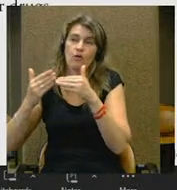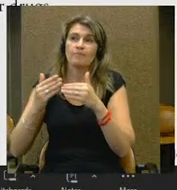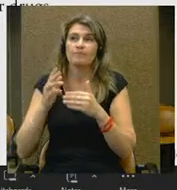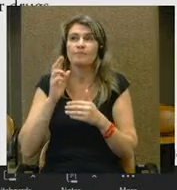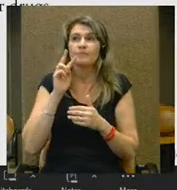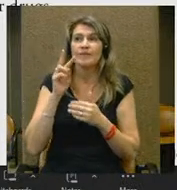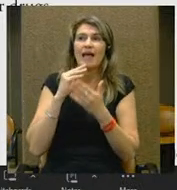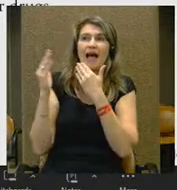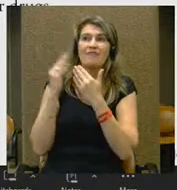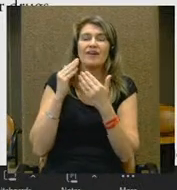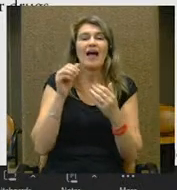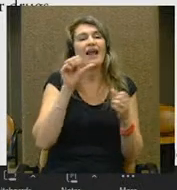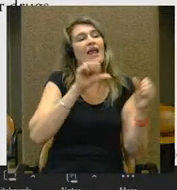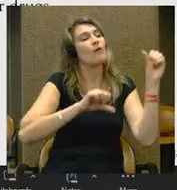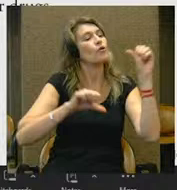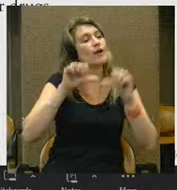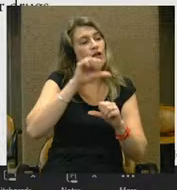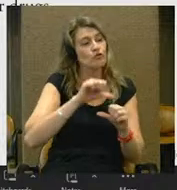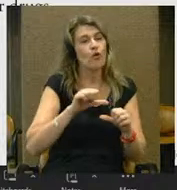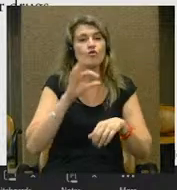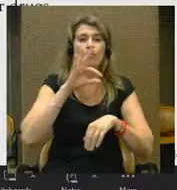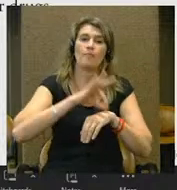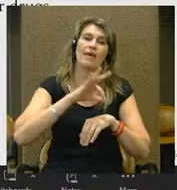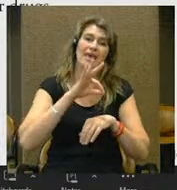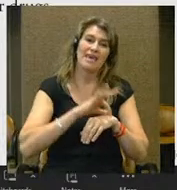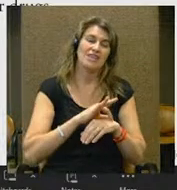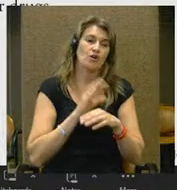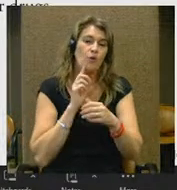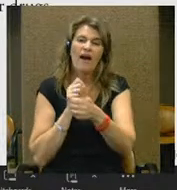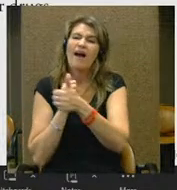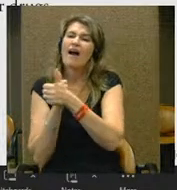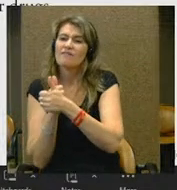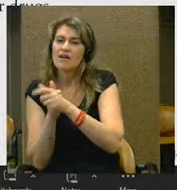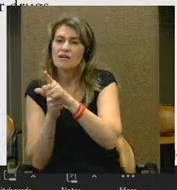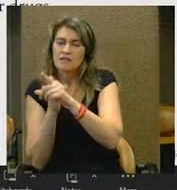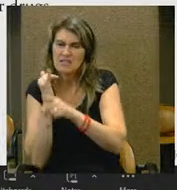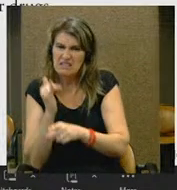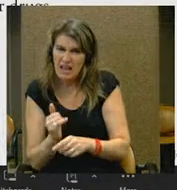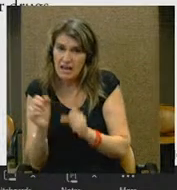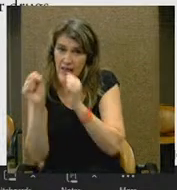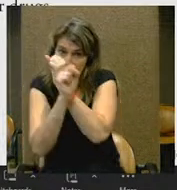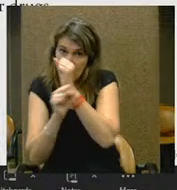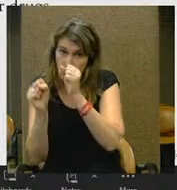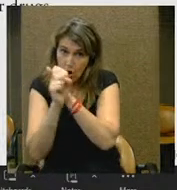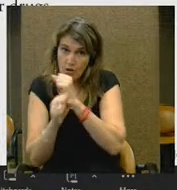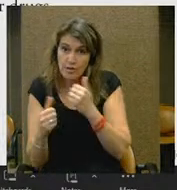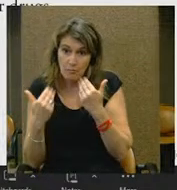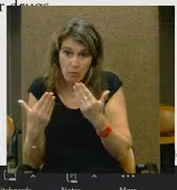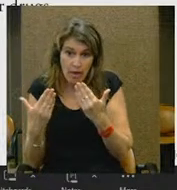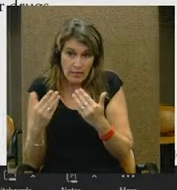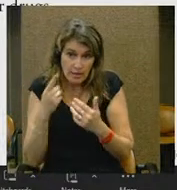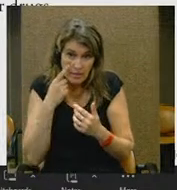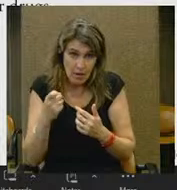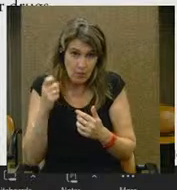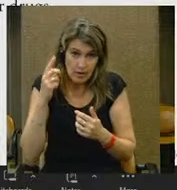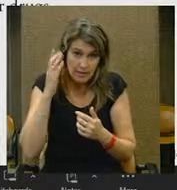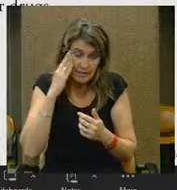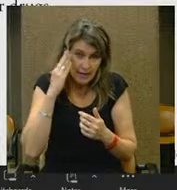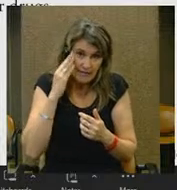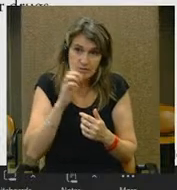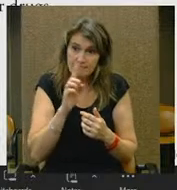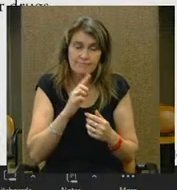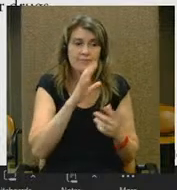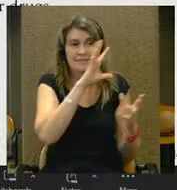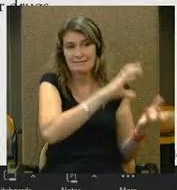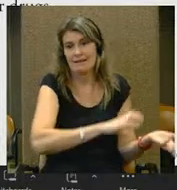medical examiners, finding out if they have the right technologies. And if not, making sure they get them, so it'll be easier to